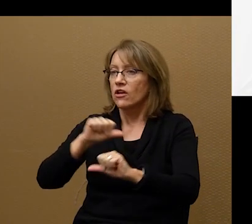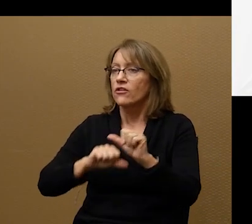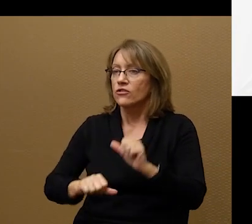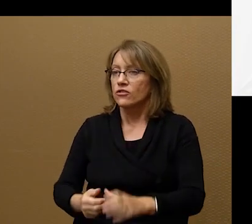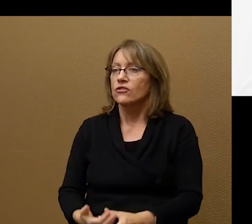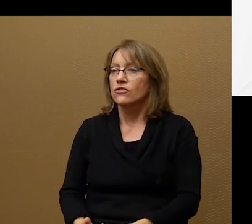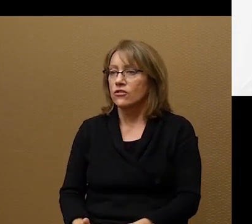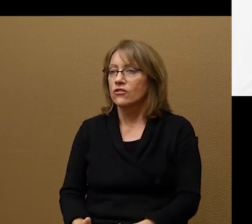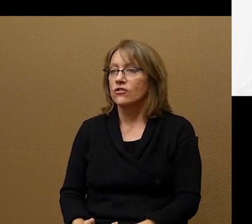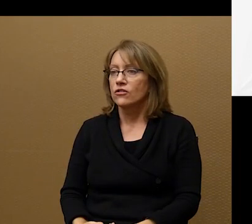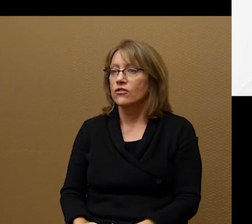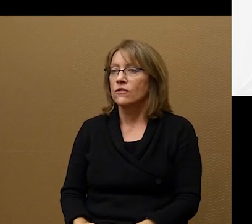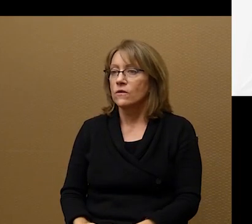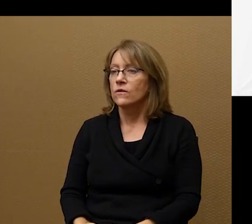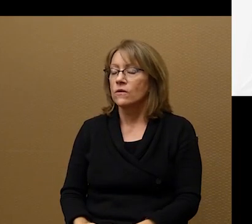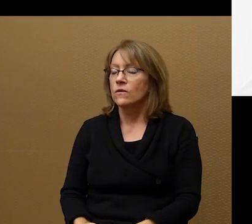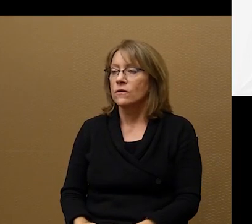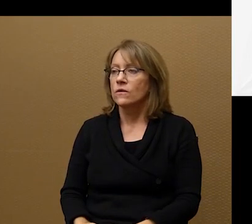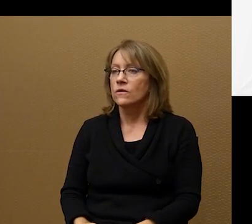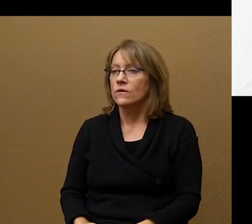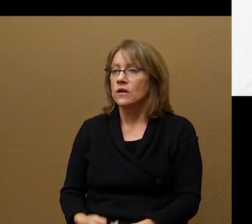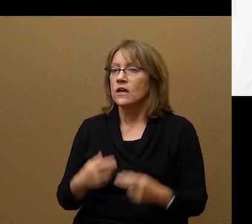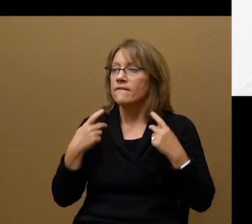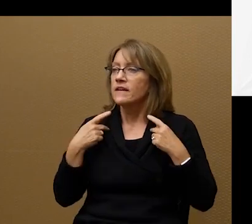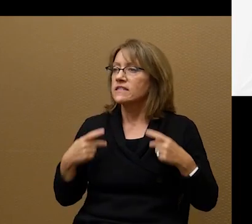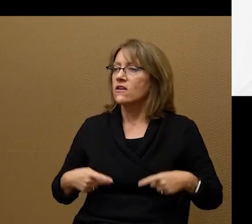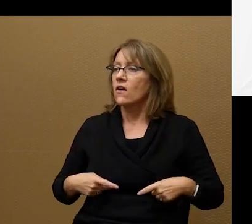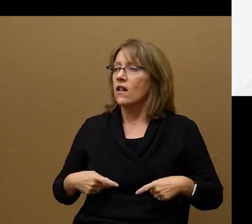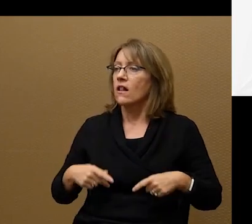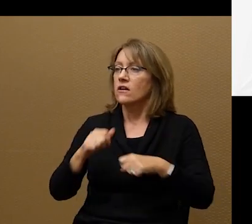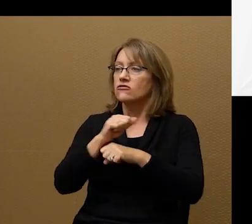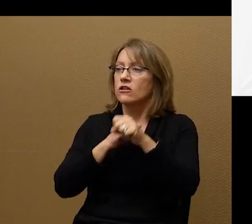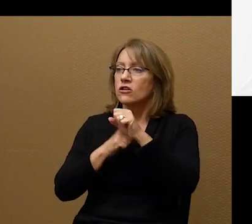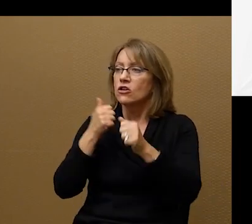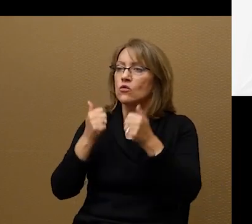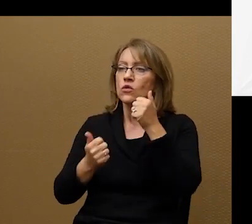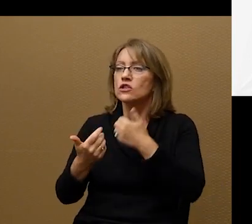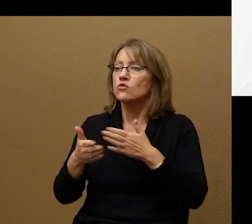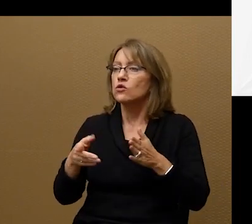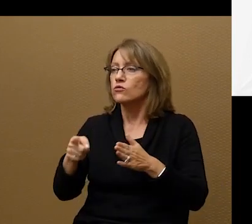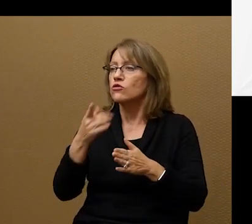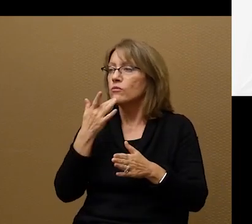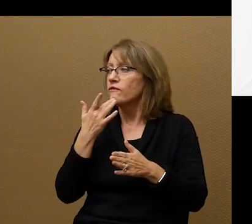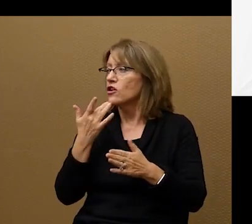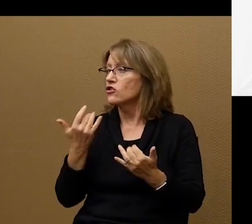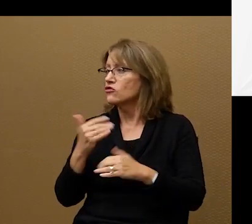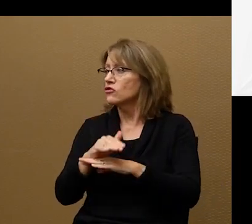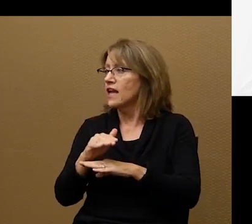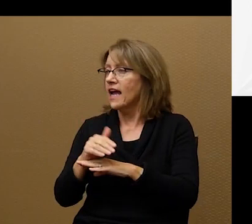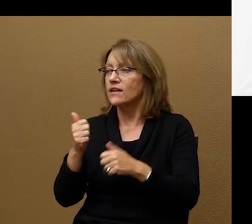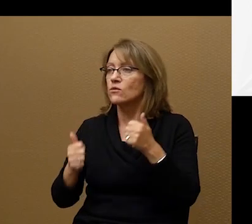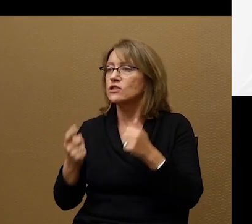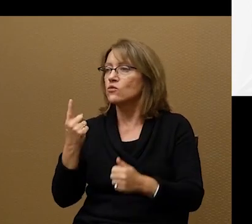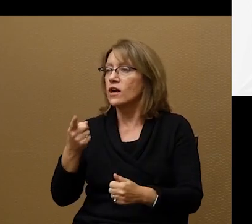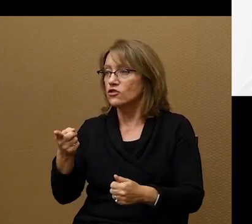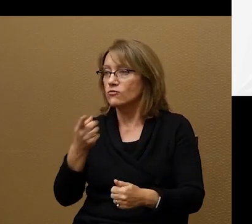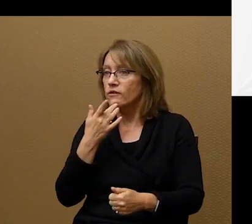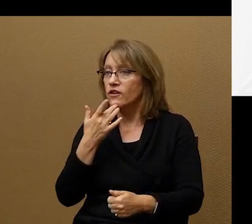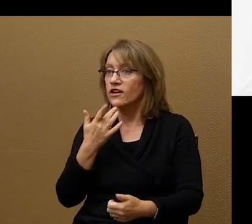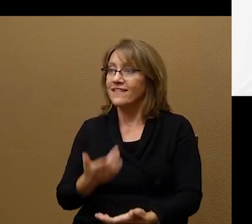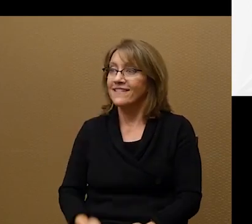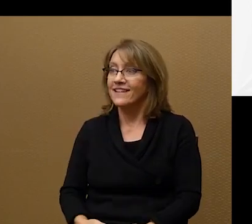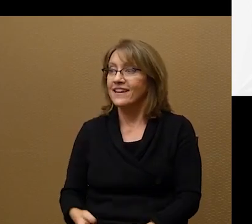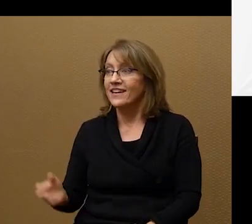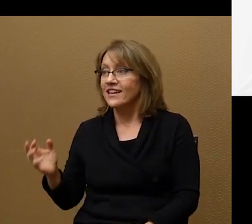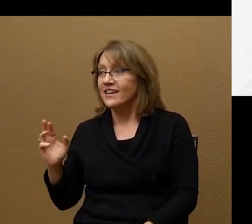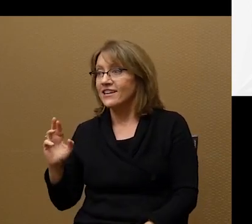All right, physical structure. Which room would you prefer to stay in tonight? The one on the